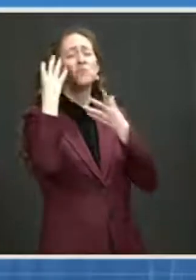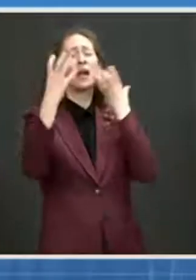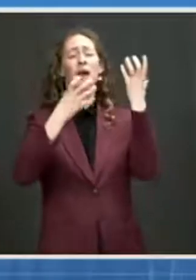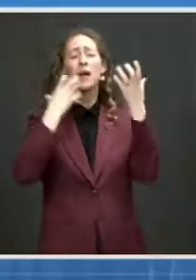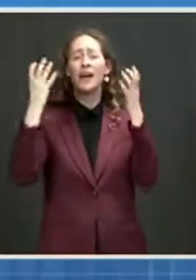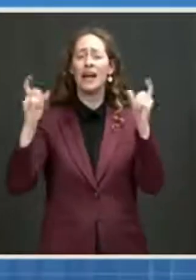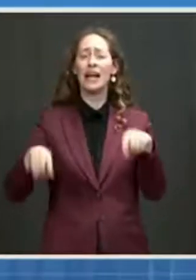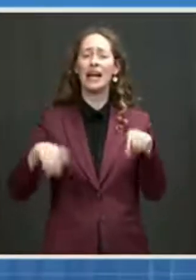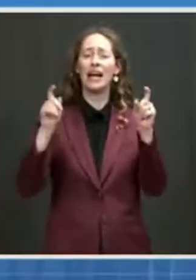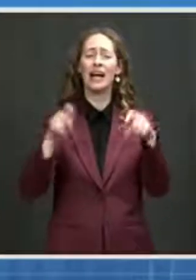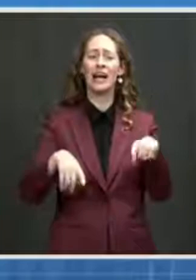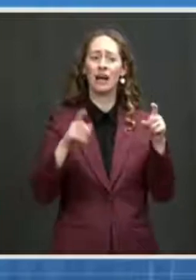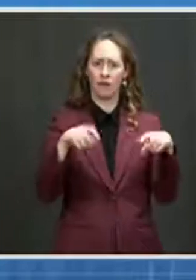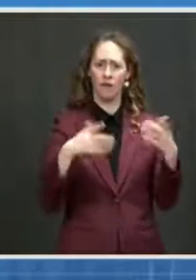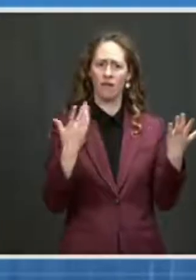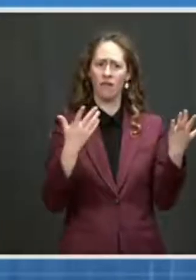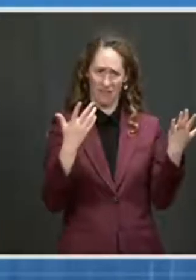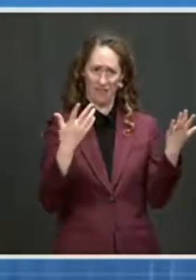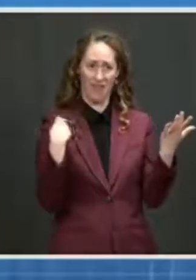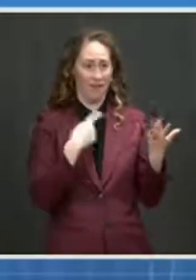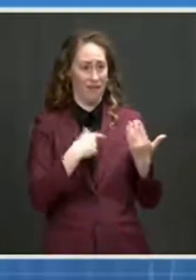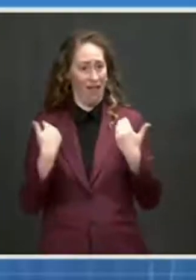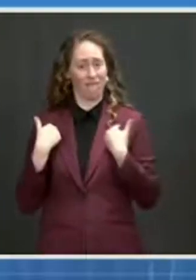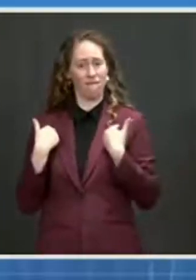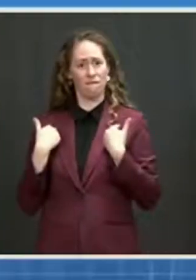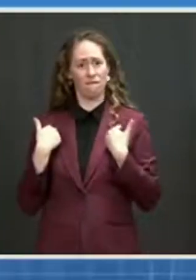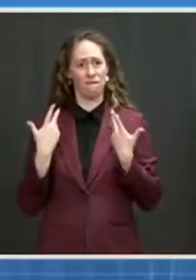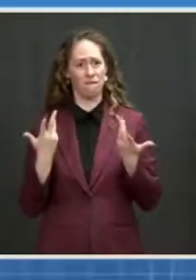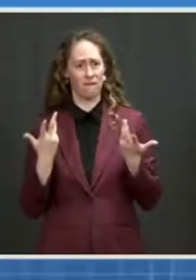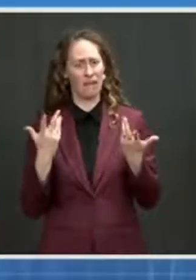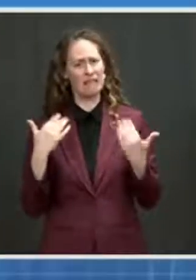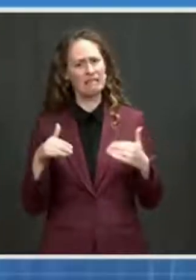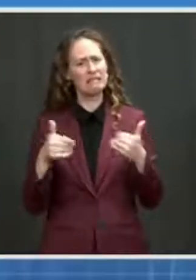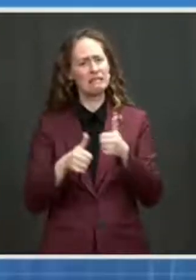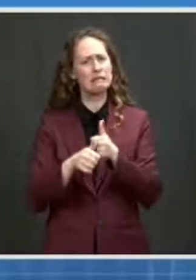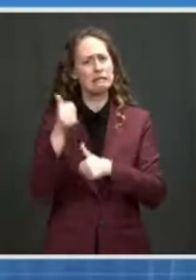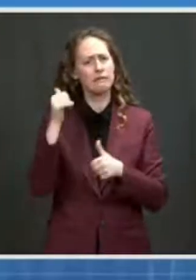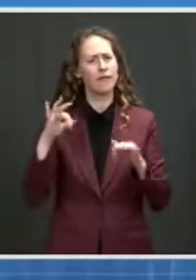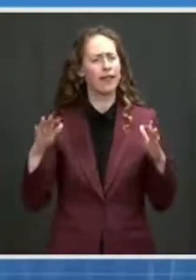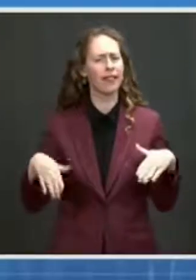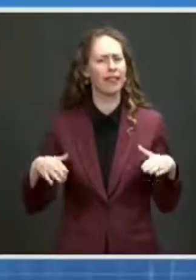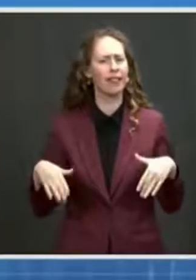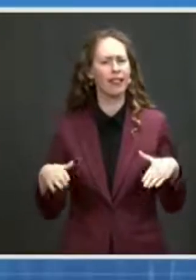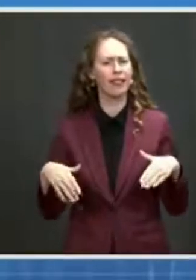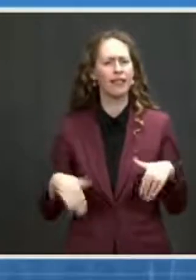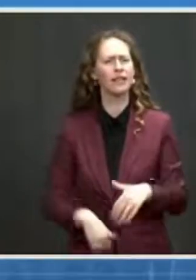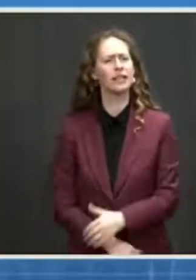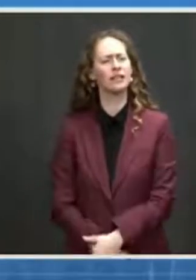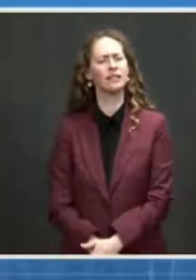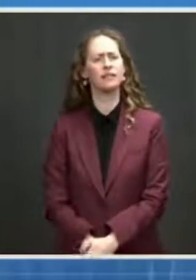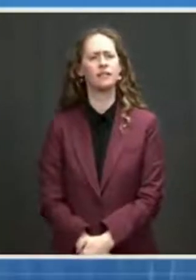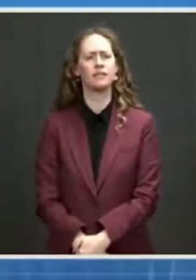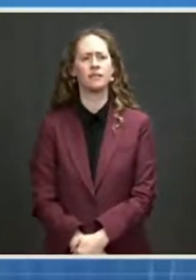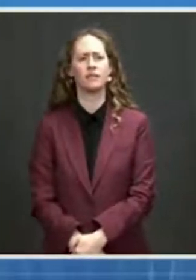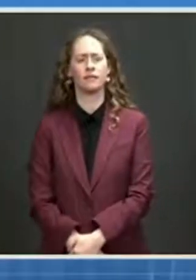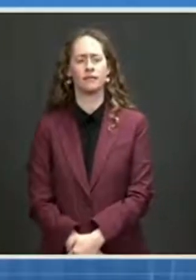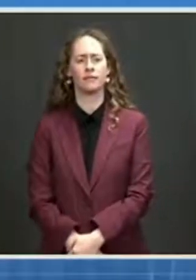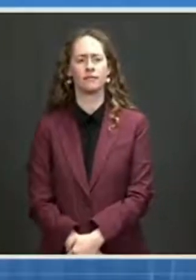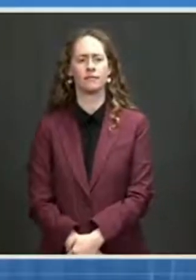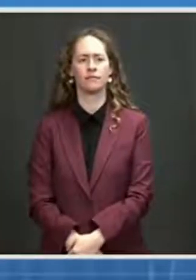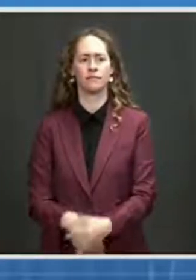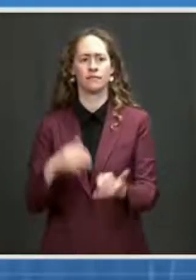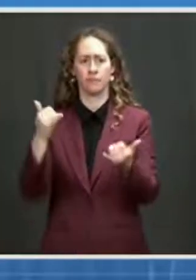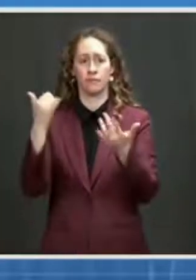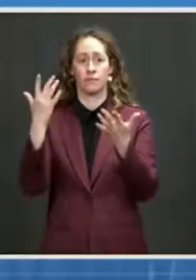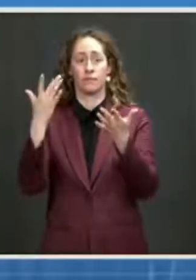eligible, that are at risk, and need to get vaccinated. There is a very, very small fraction of doses that have been sent out to